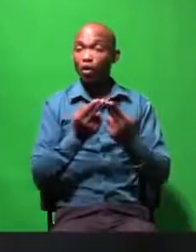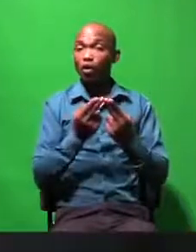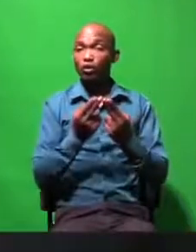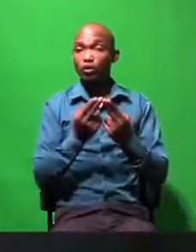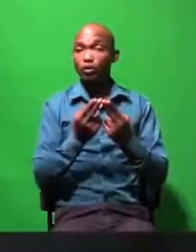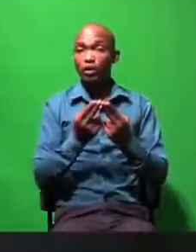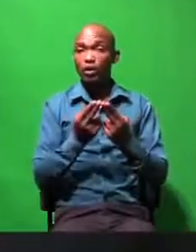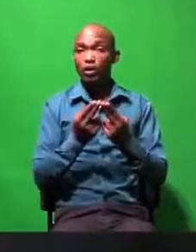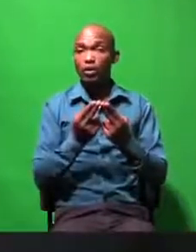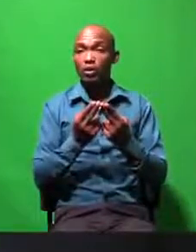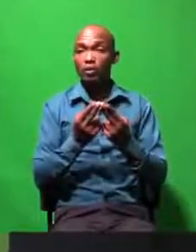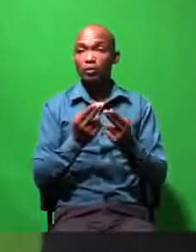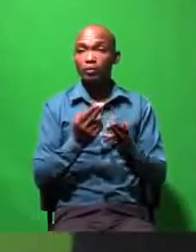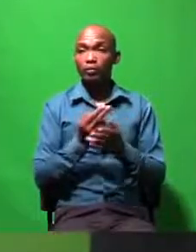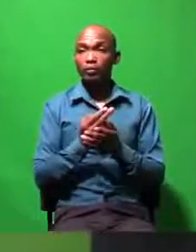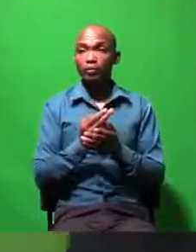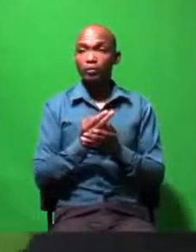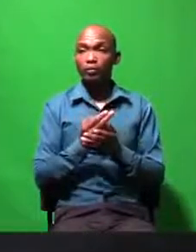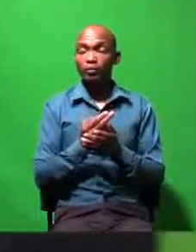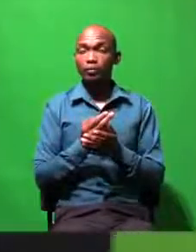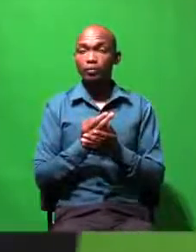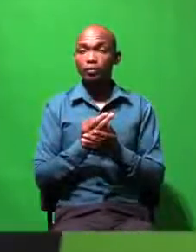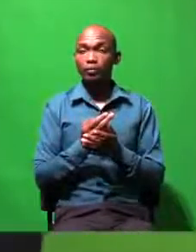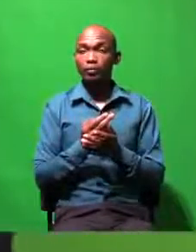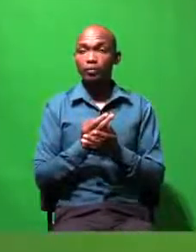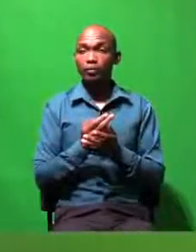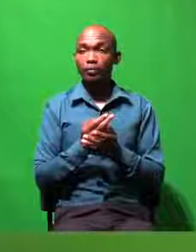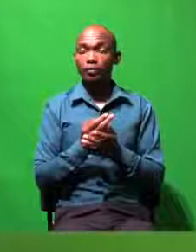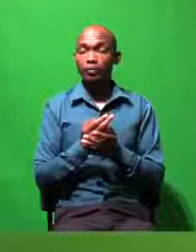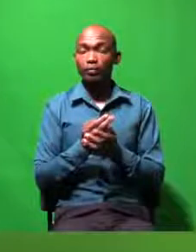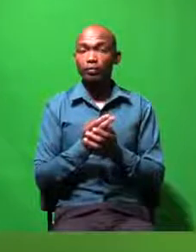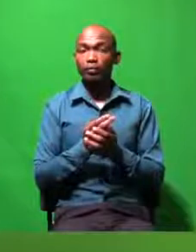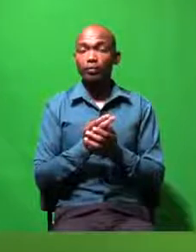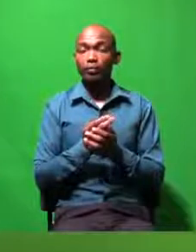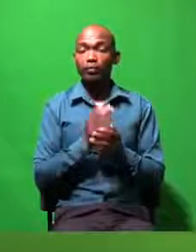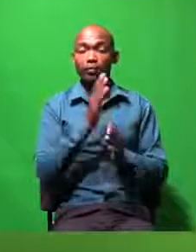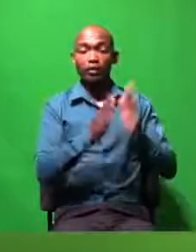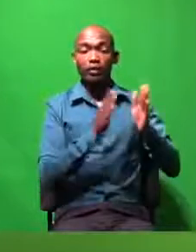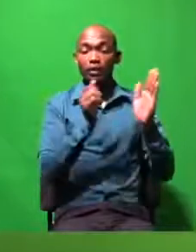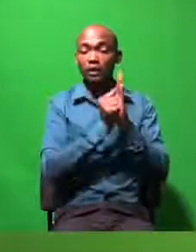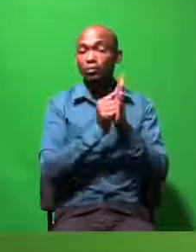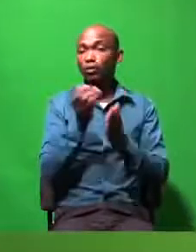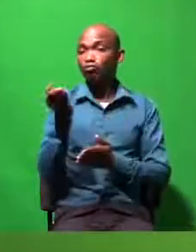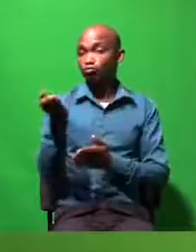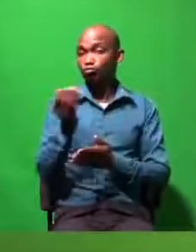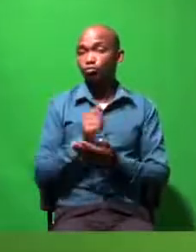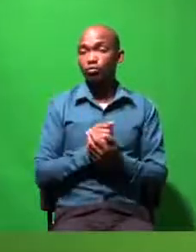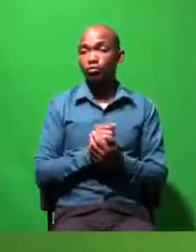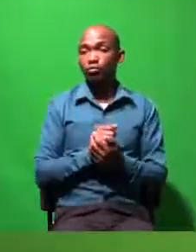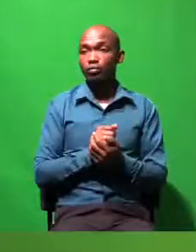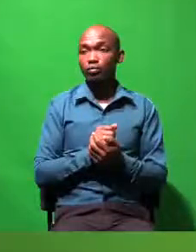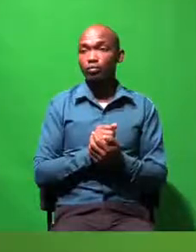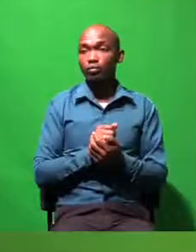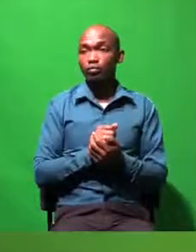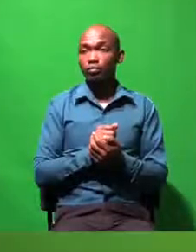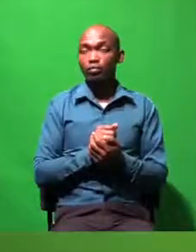one can be represented using this symbol.